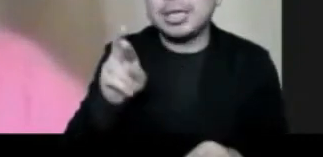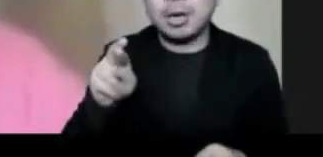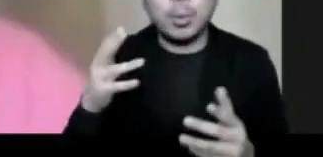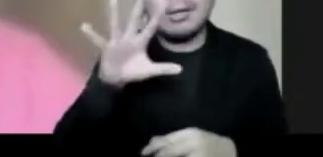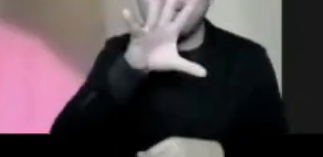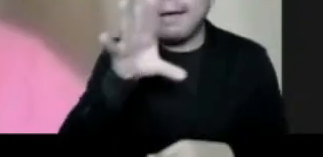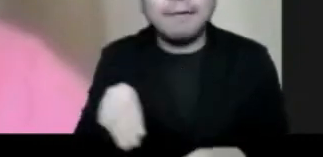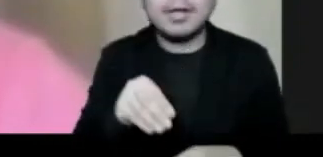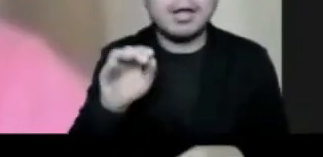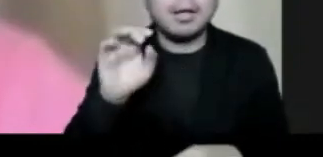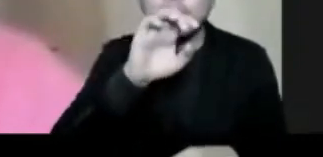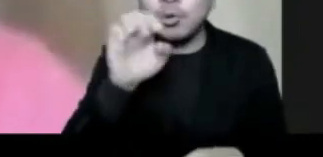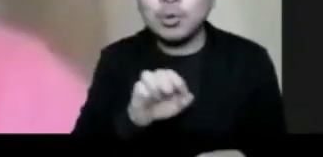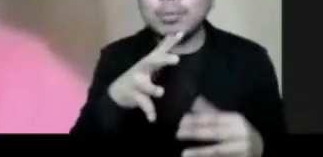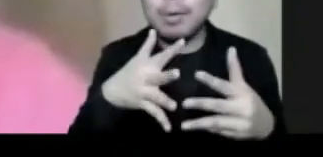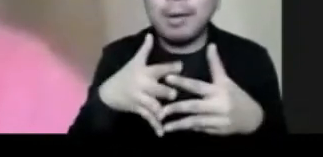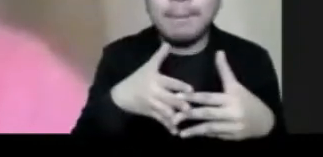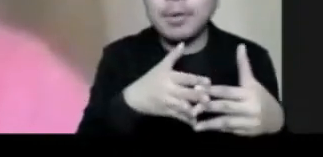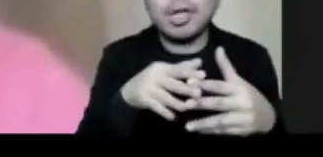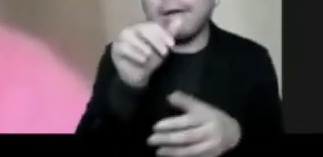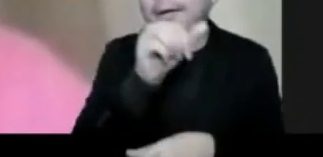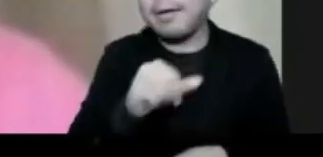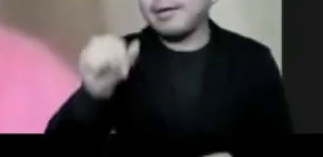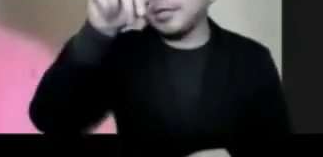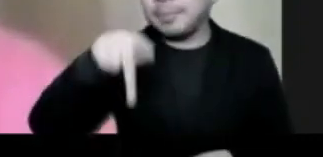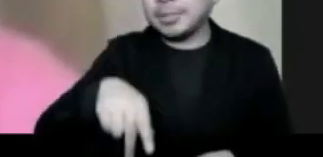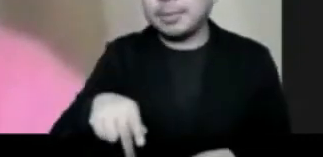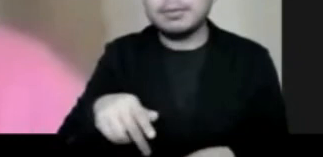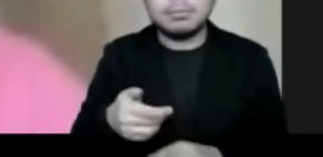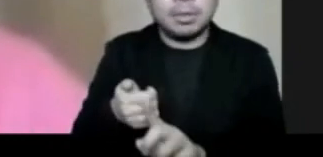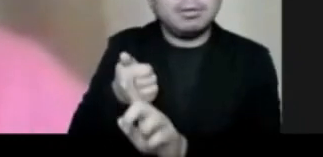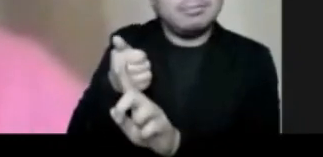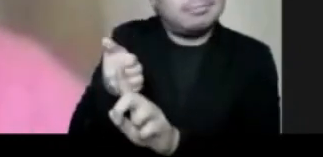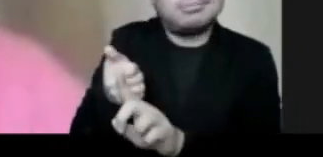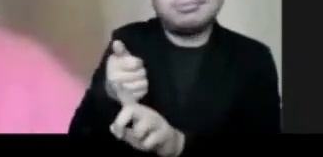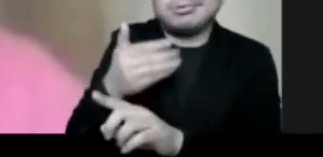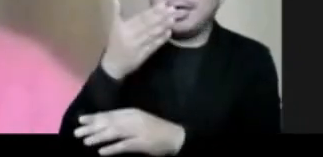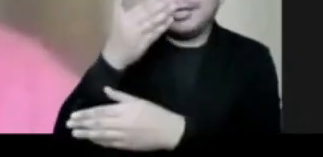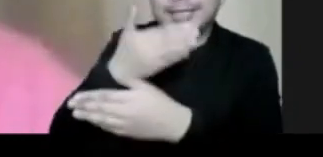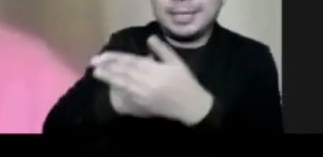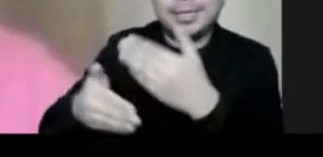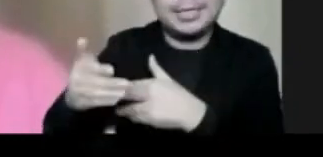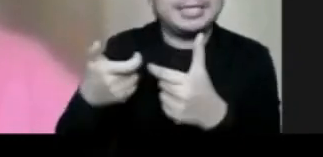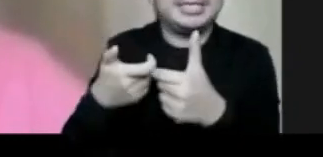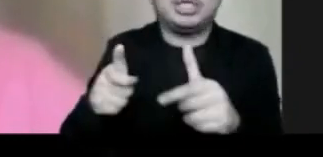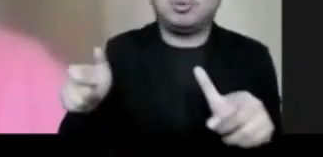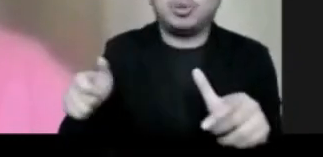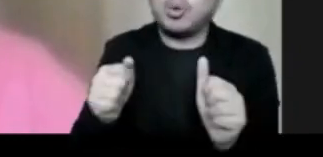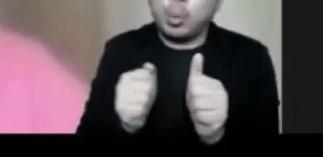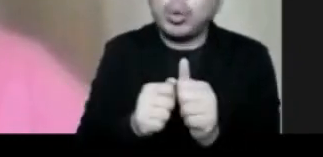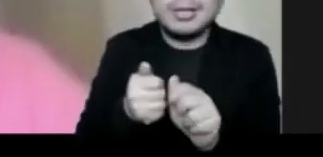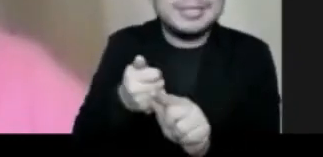Pacific. Being a person with disability, being a disability inclusion practitioner with a visual disability, he specializes